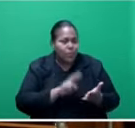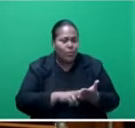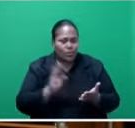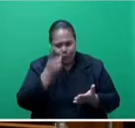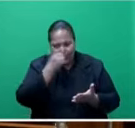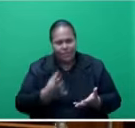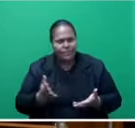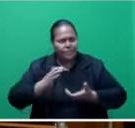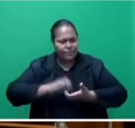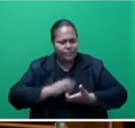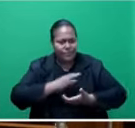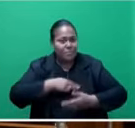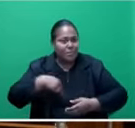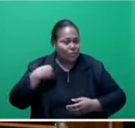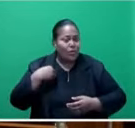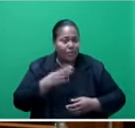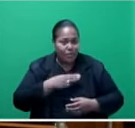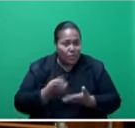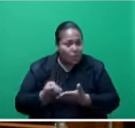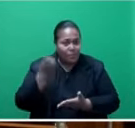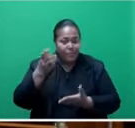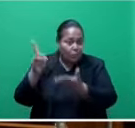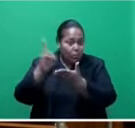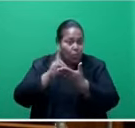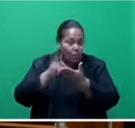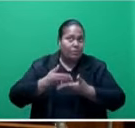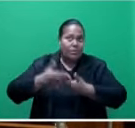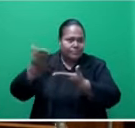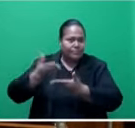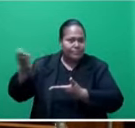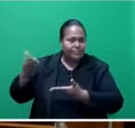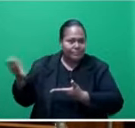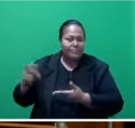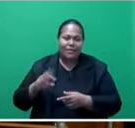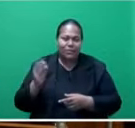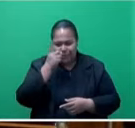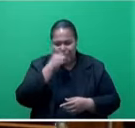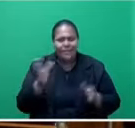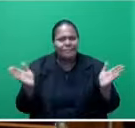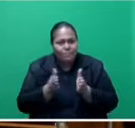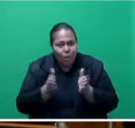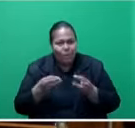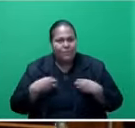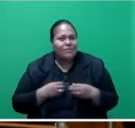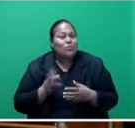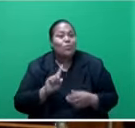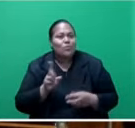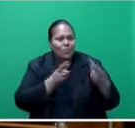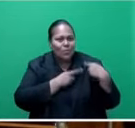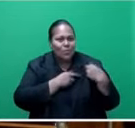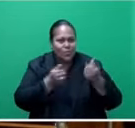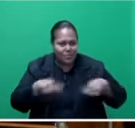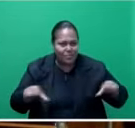of the Ministry of Economy to donor agencies, emphasizing the role of MSMEs in agriculture and tourism.